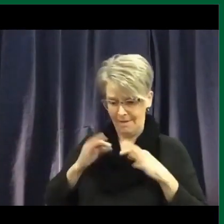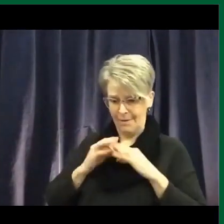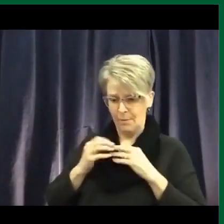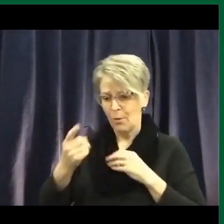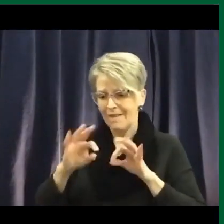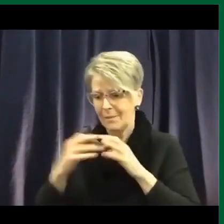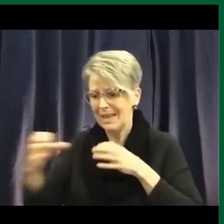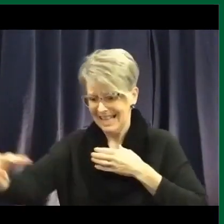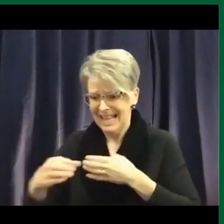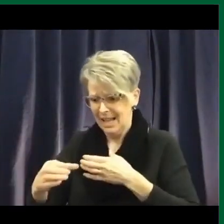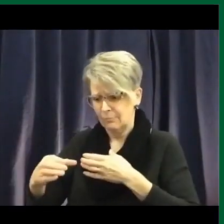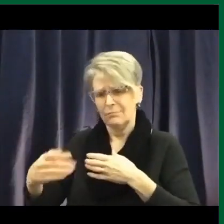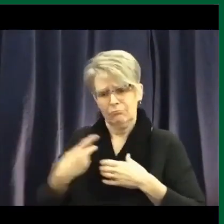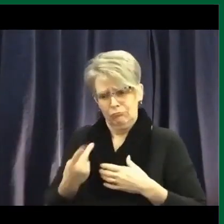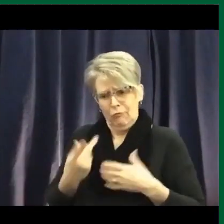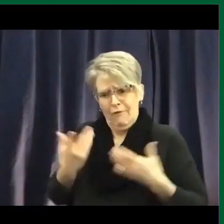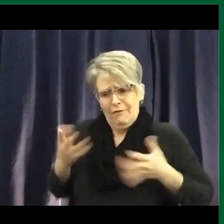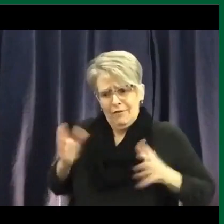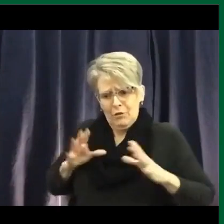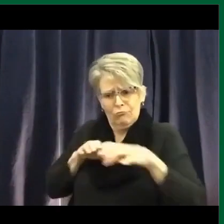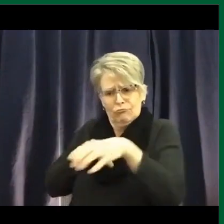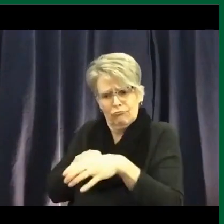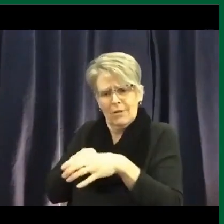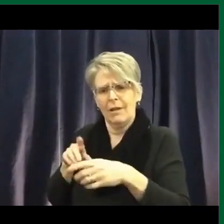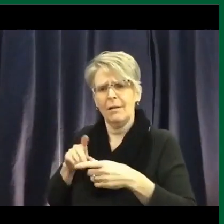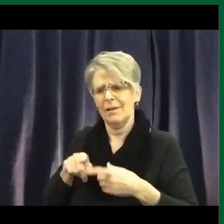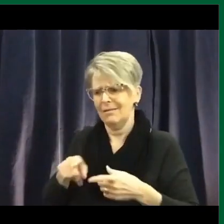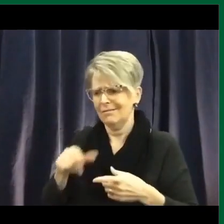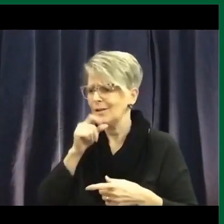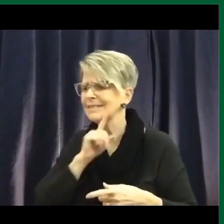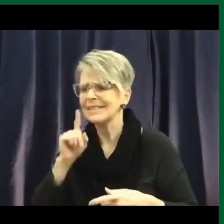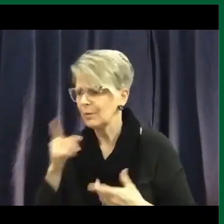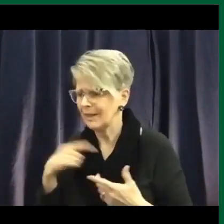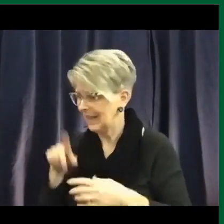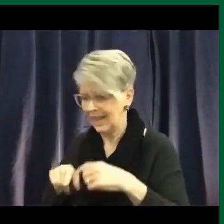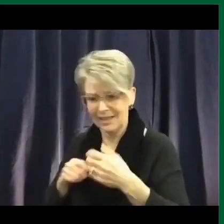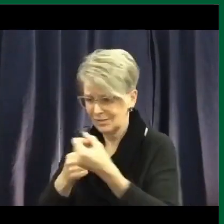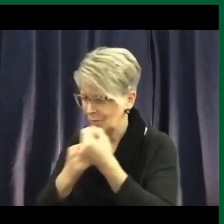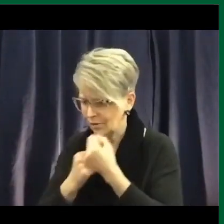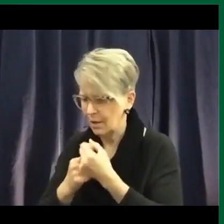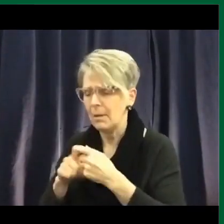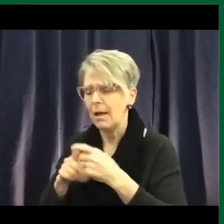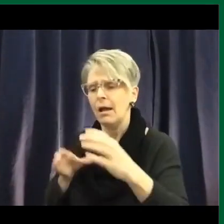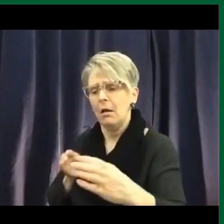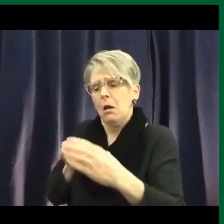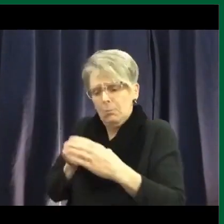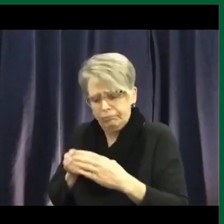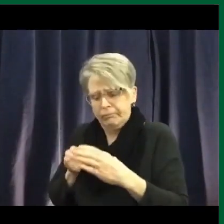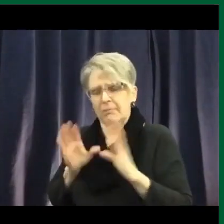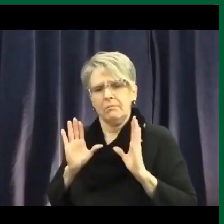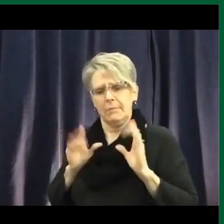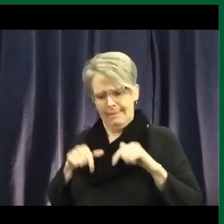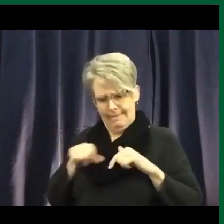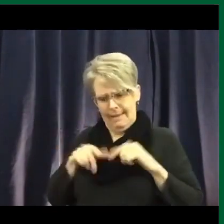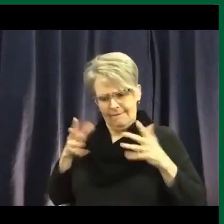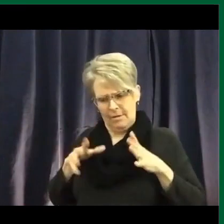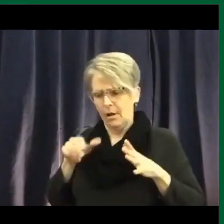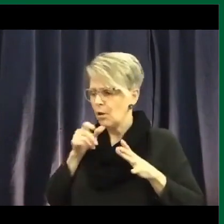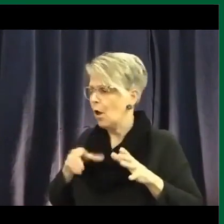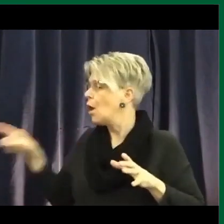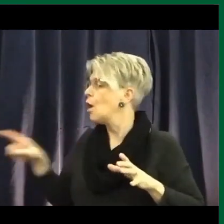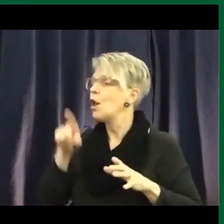them, because they weren't a single person, and this really allows for that social support, but it has to be done in